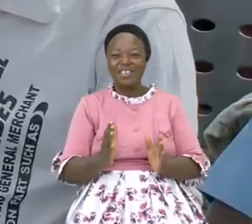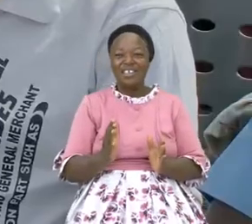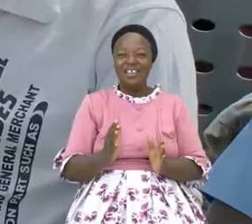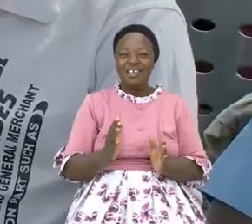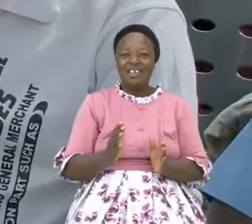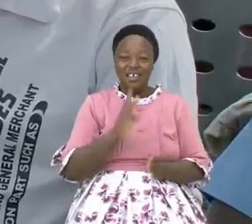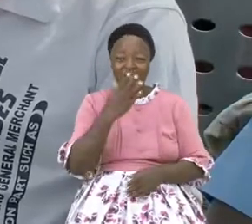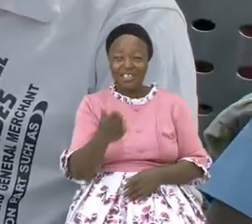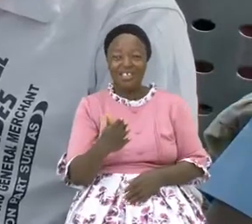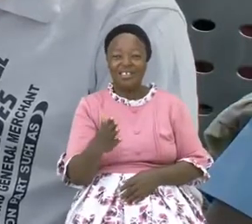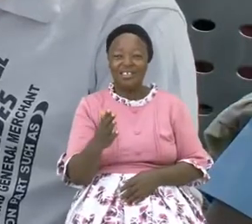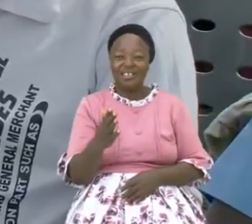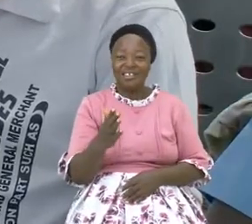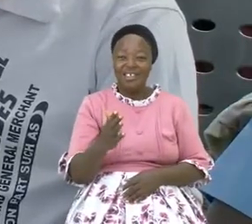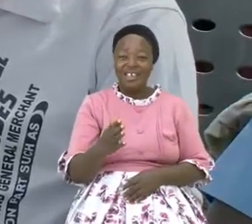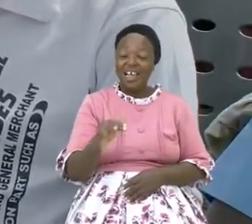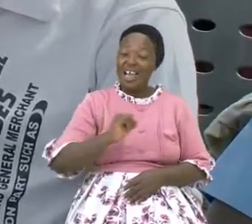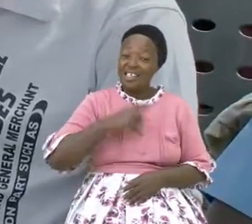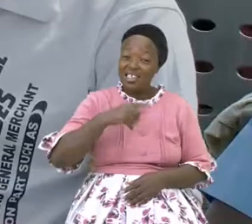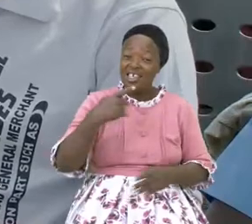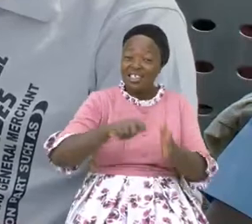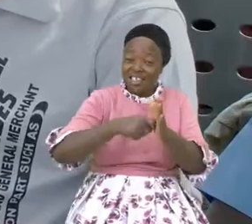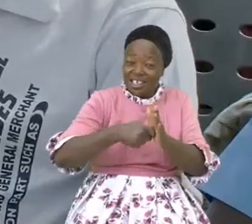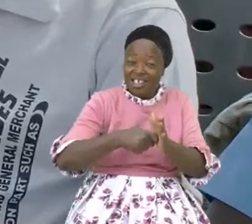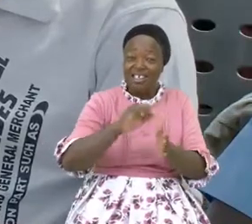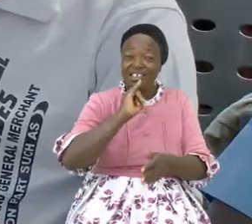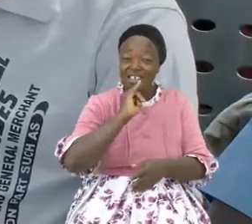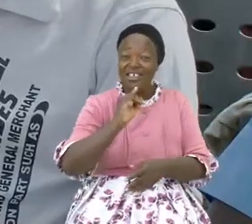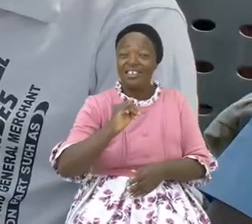Are you there? I said the key is,